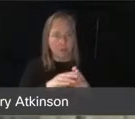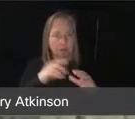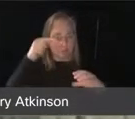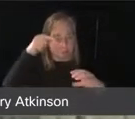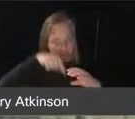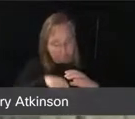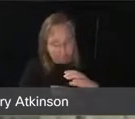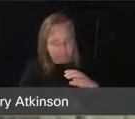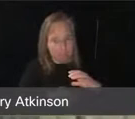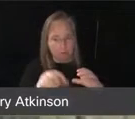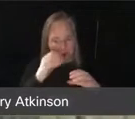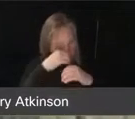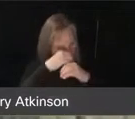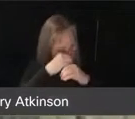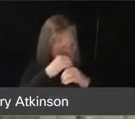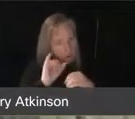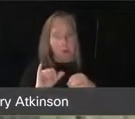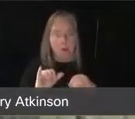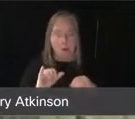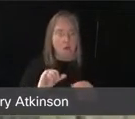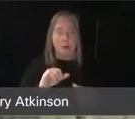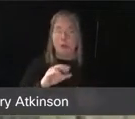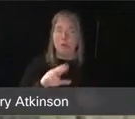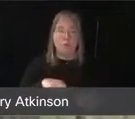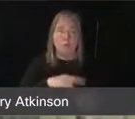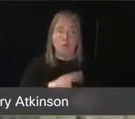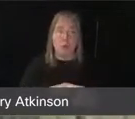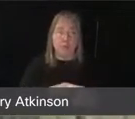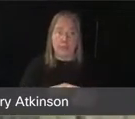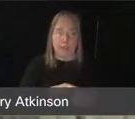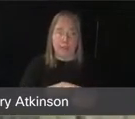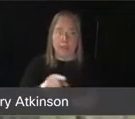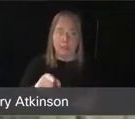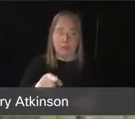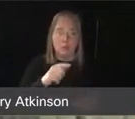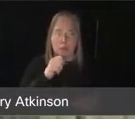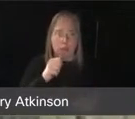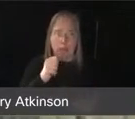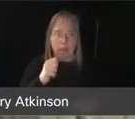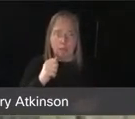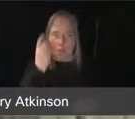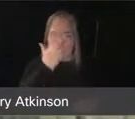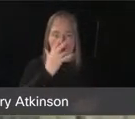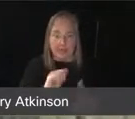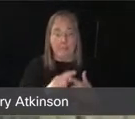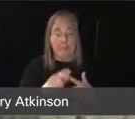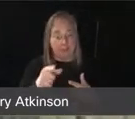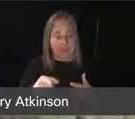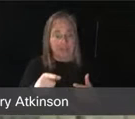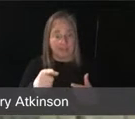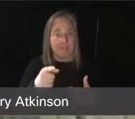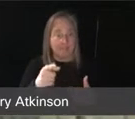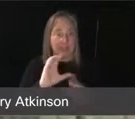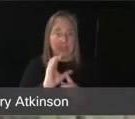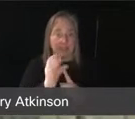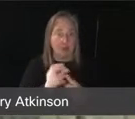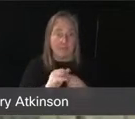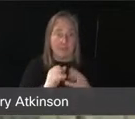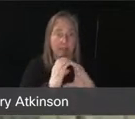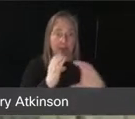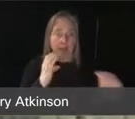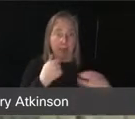roadway. So this is not what you'd normally see, but that's the condition of the pipe that we have underneath the roadway. It is a